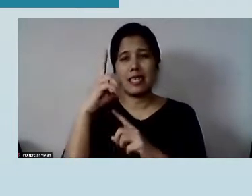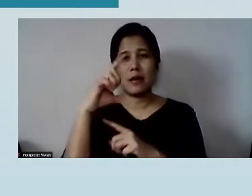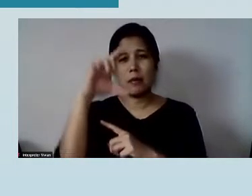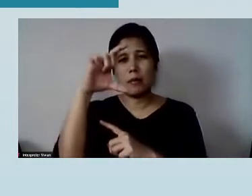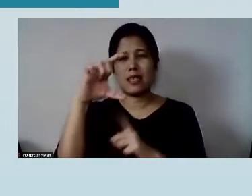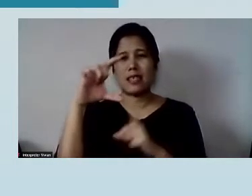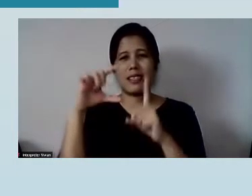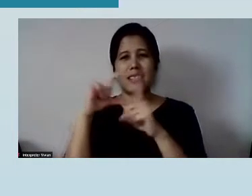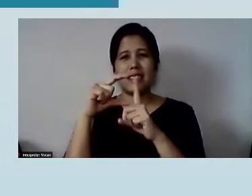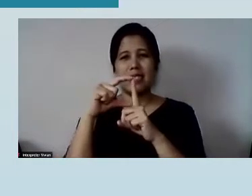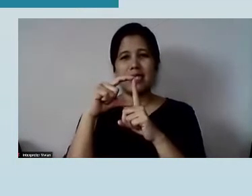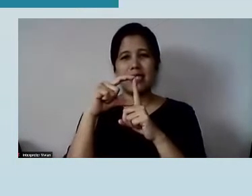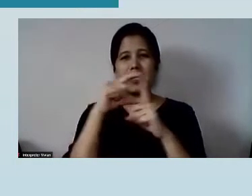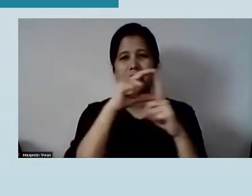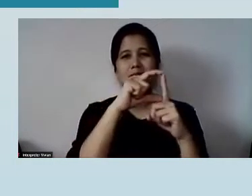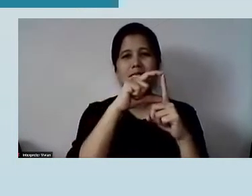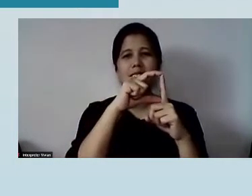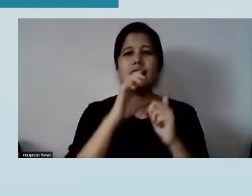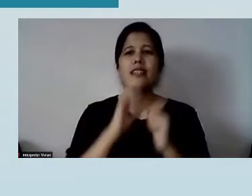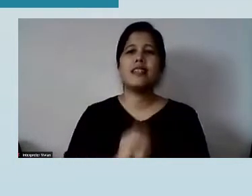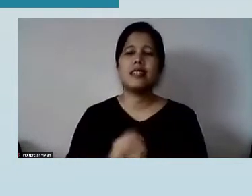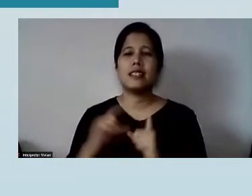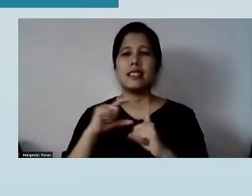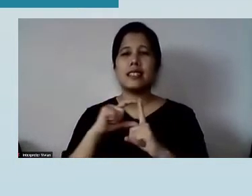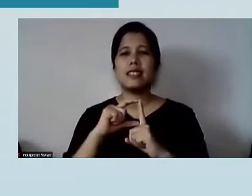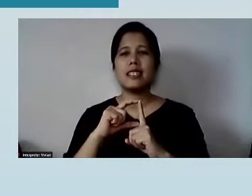word na deaf. Kasi pag